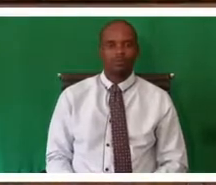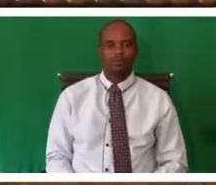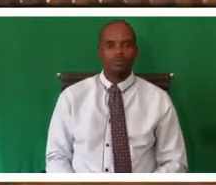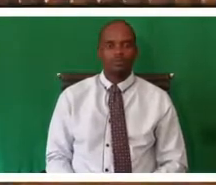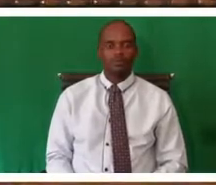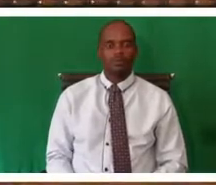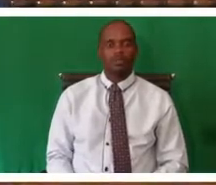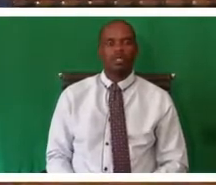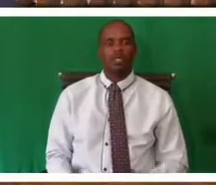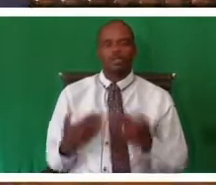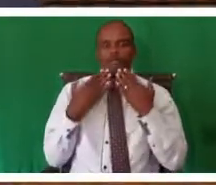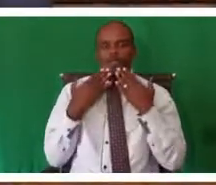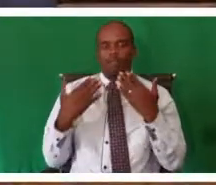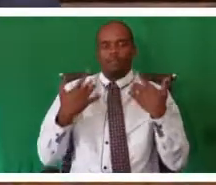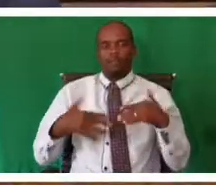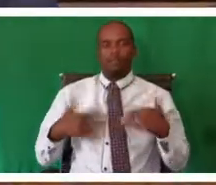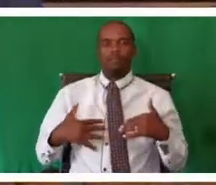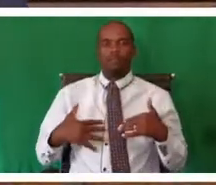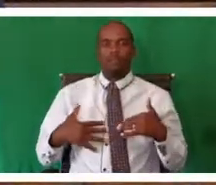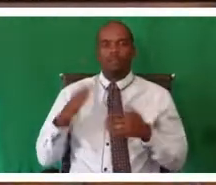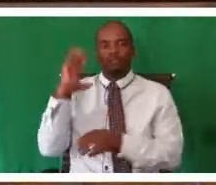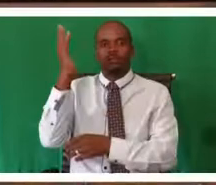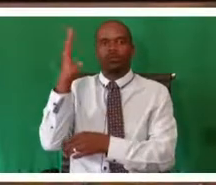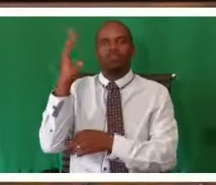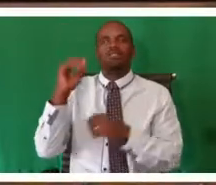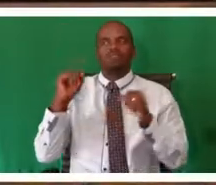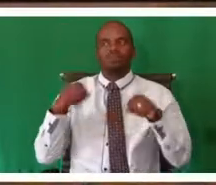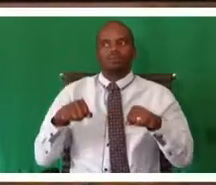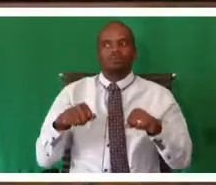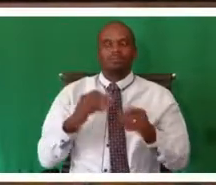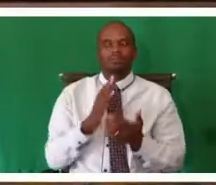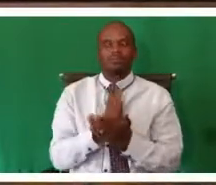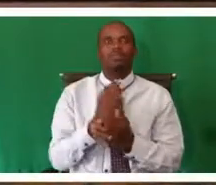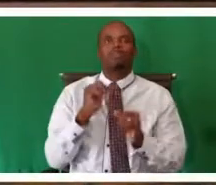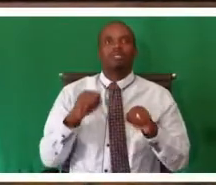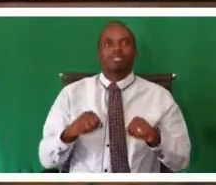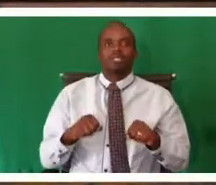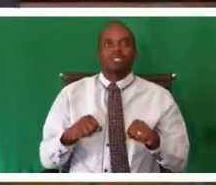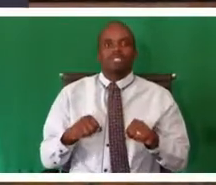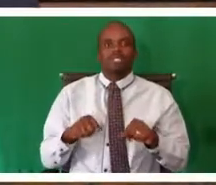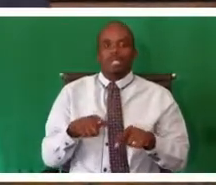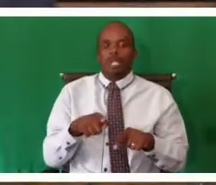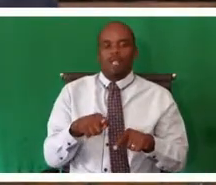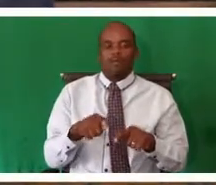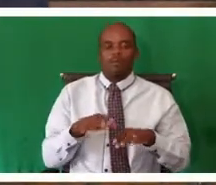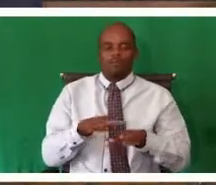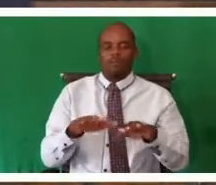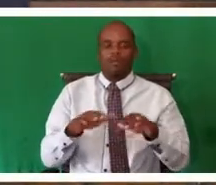Thank you very much, Speaker. Indeed, the stage has been set.